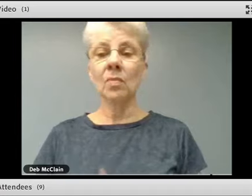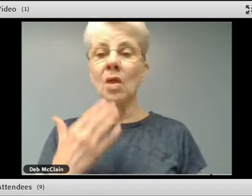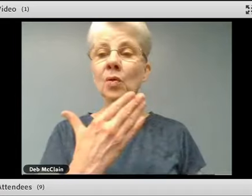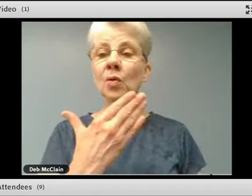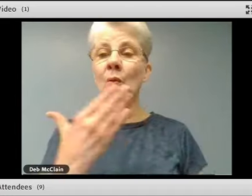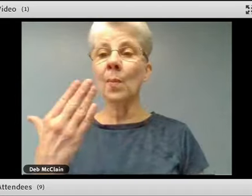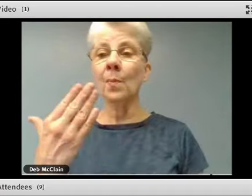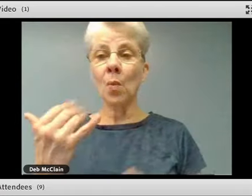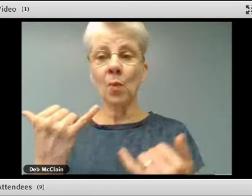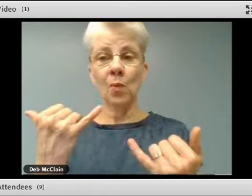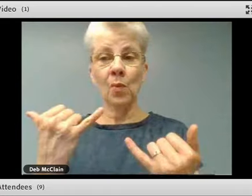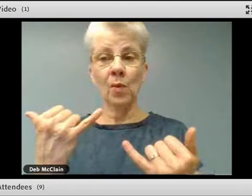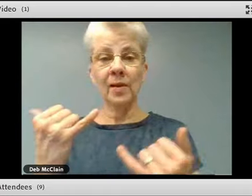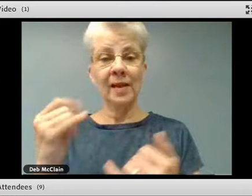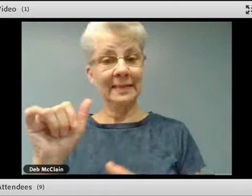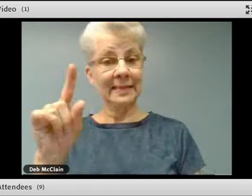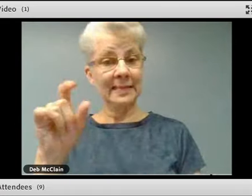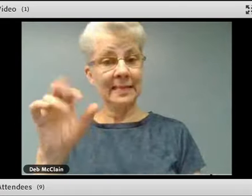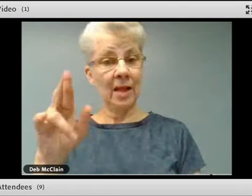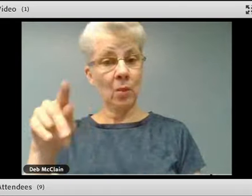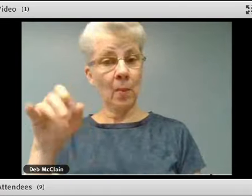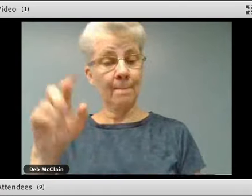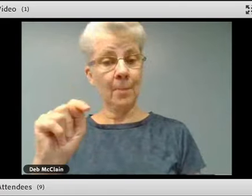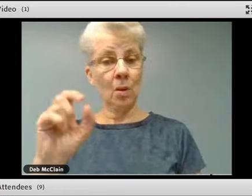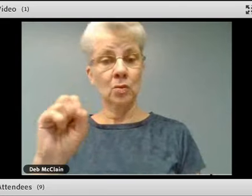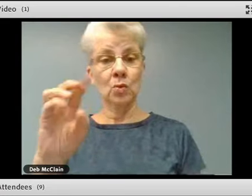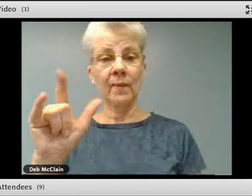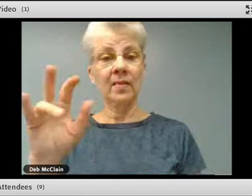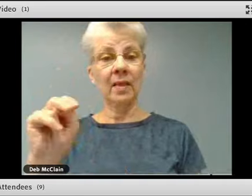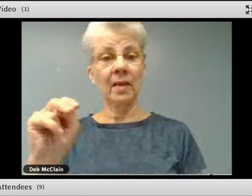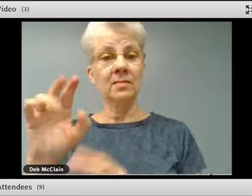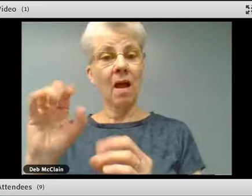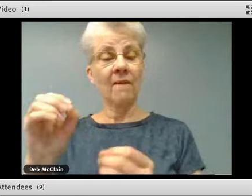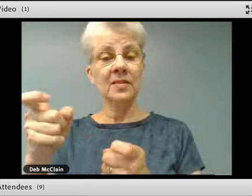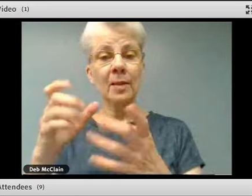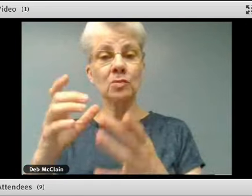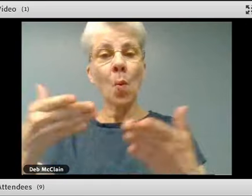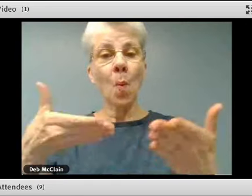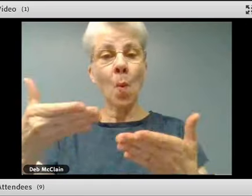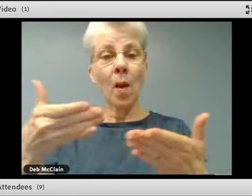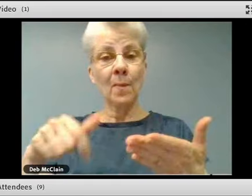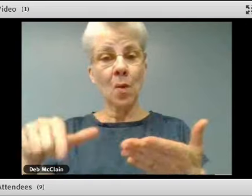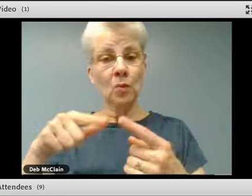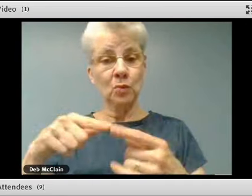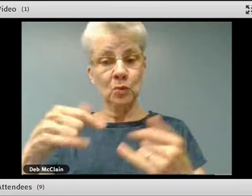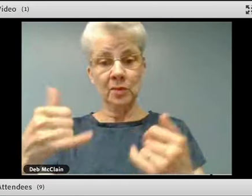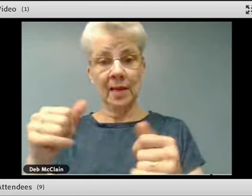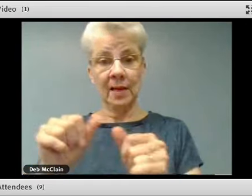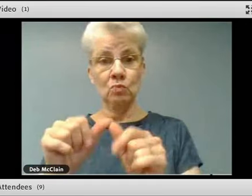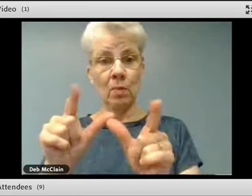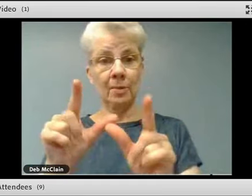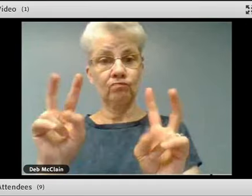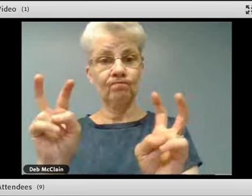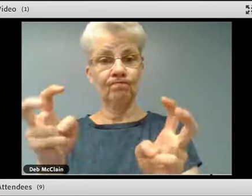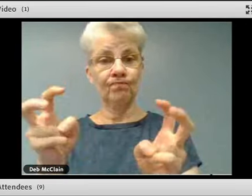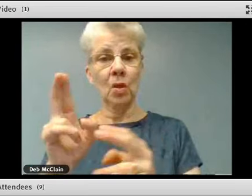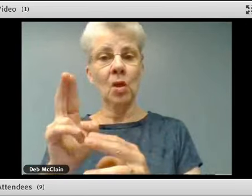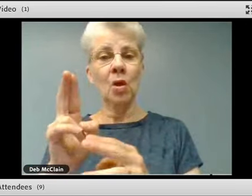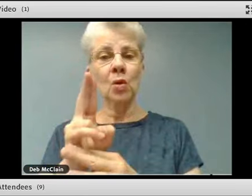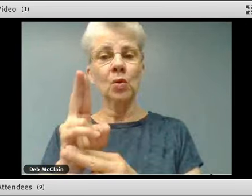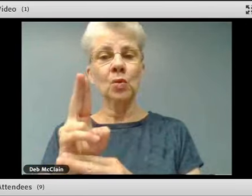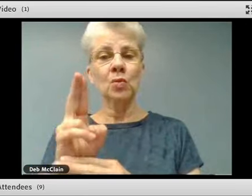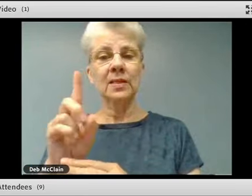Good morning, everyone. I am Taylor Post, Swiftland's Office Manager, and I would like to welcome you all to today's webinar